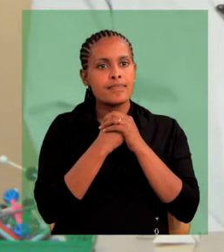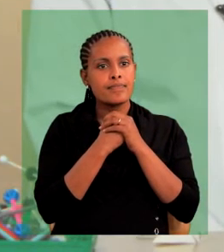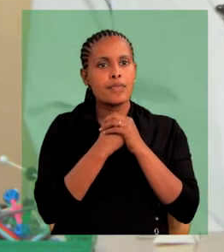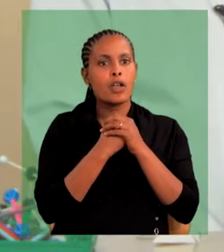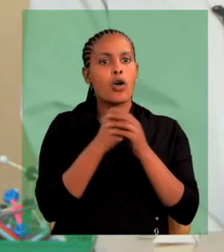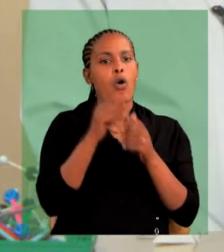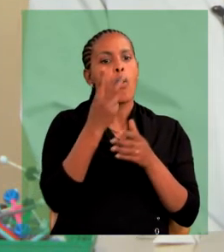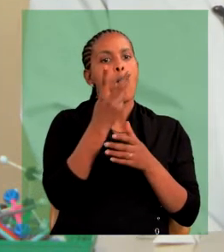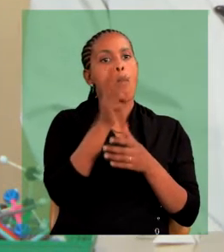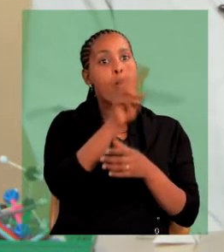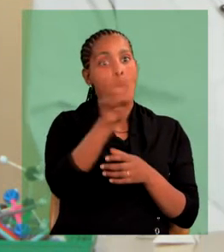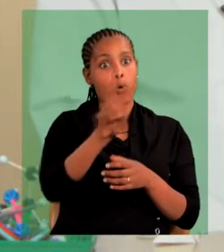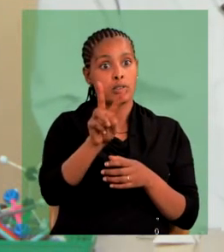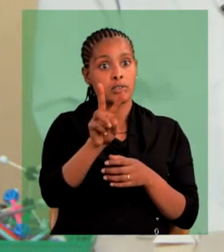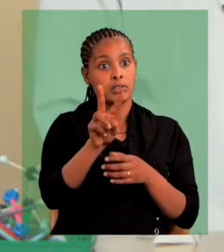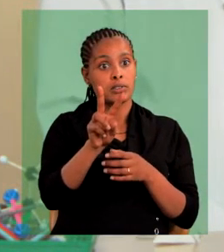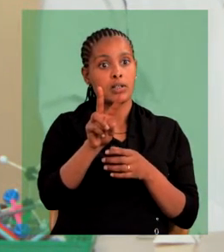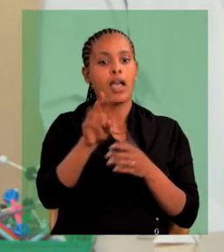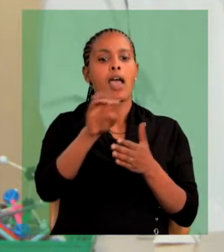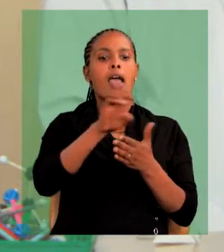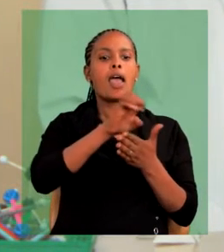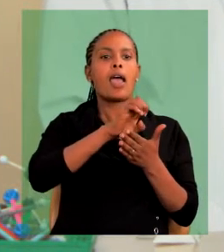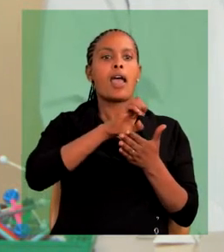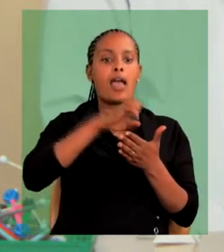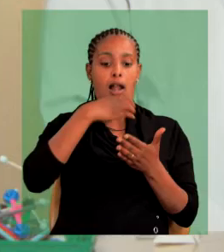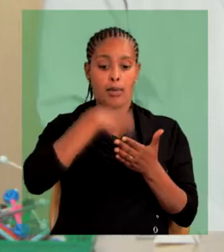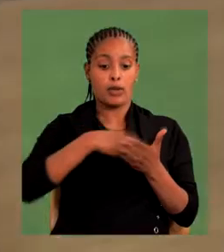They're both elements of period 2.